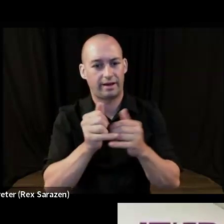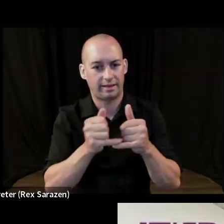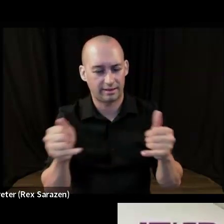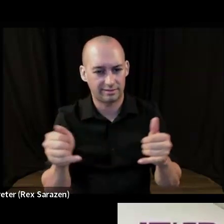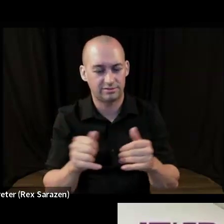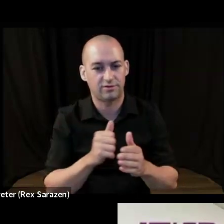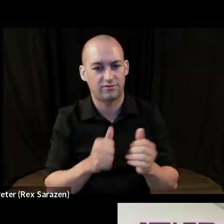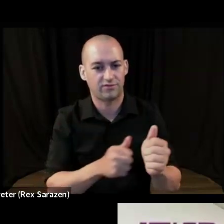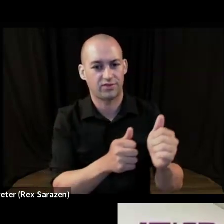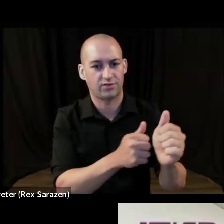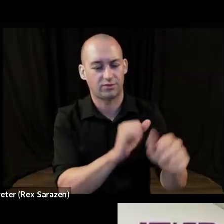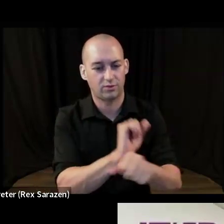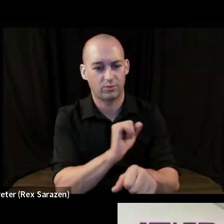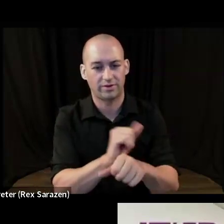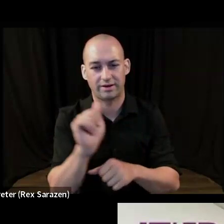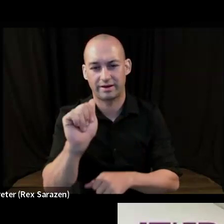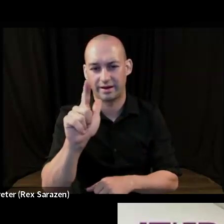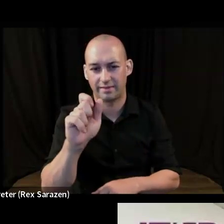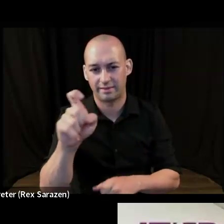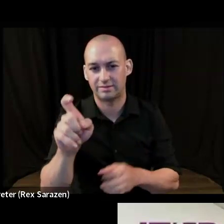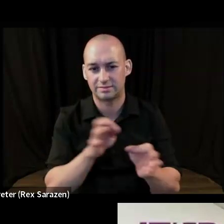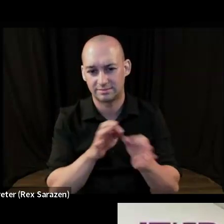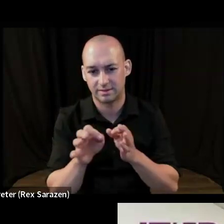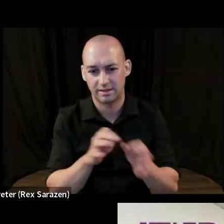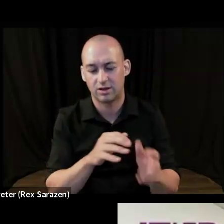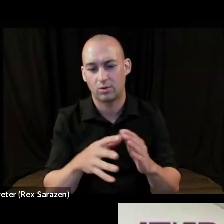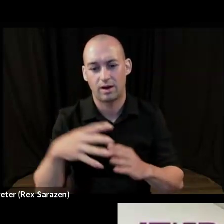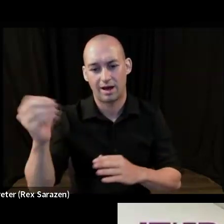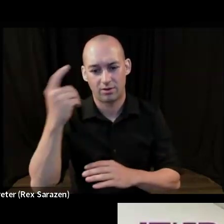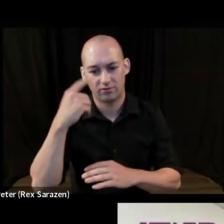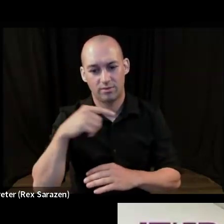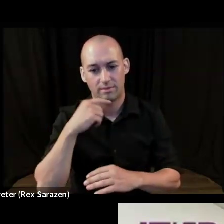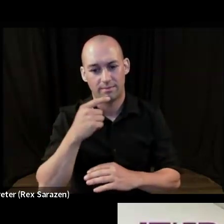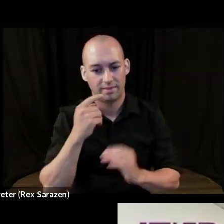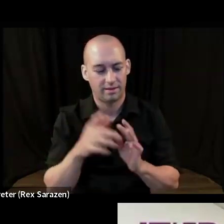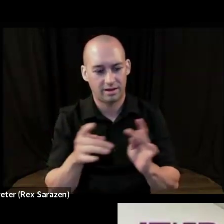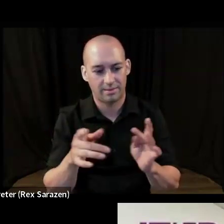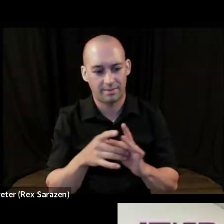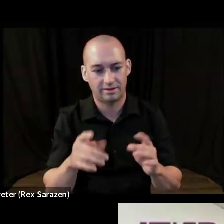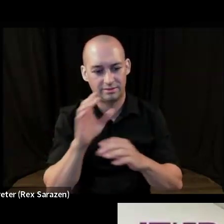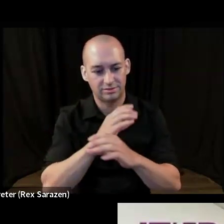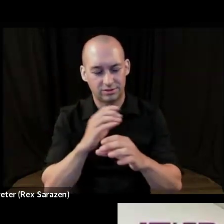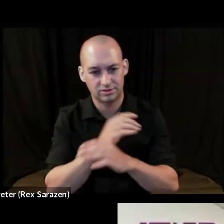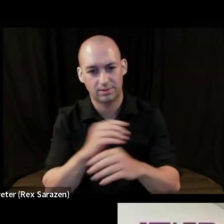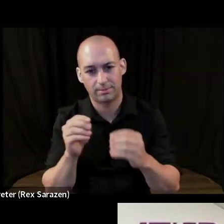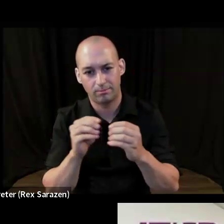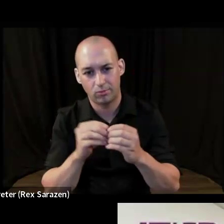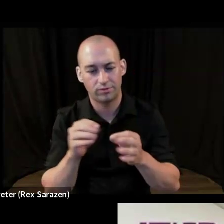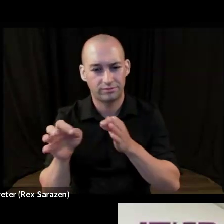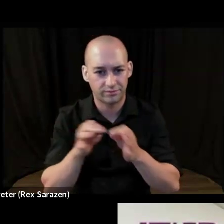that Alex just explained, going out for public comment to seek further refinements or